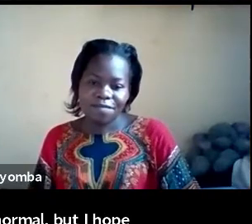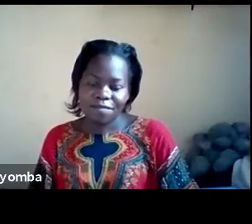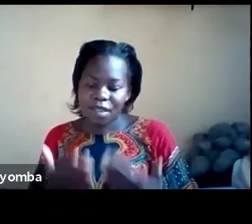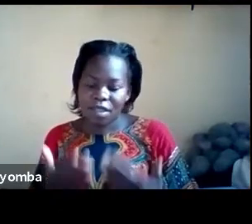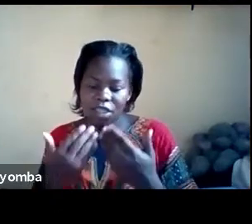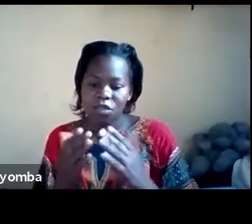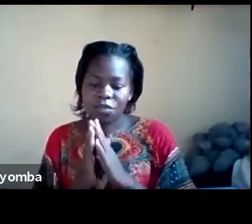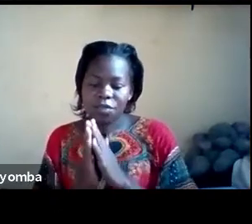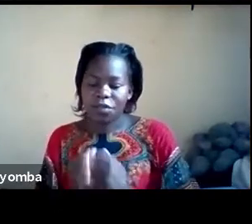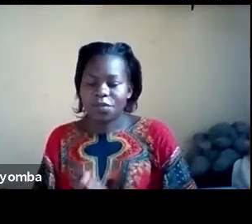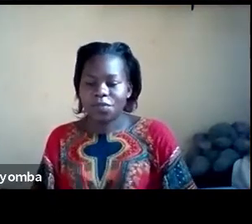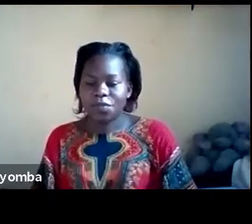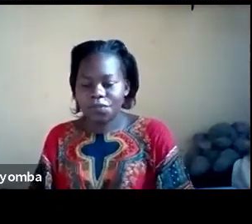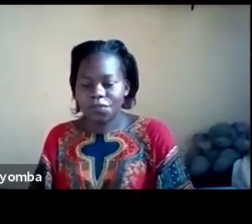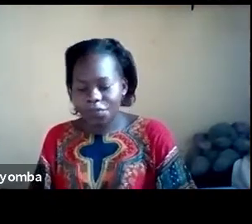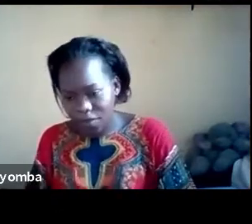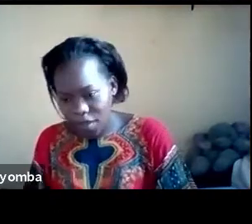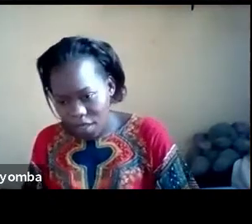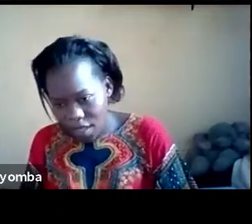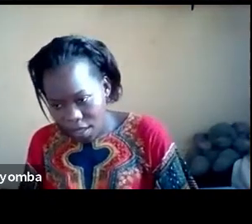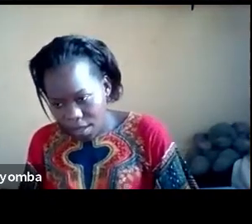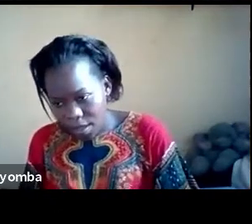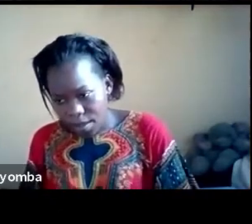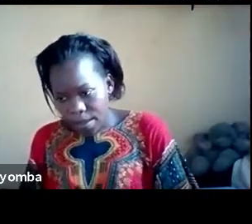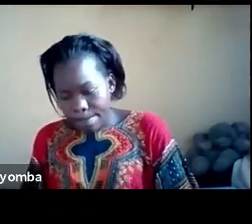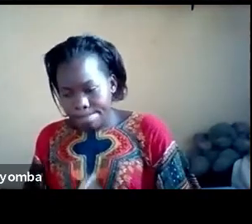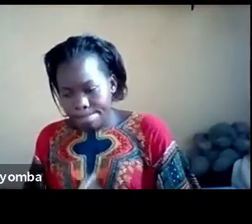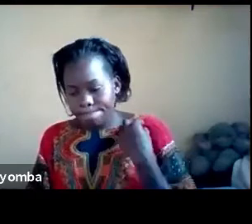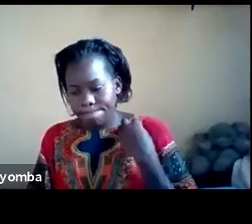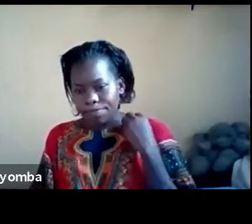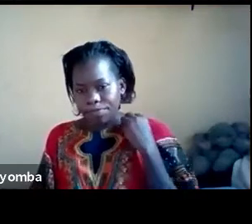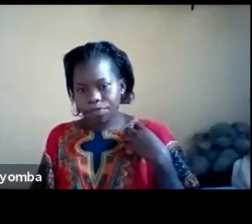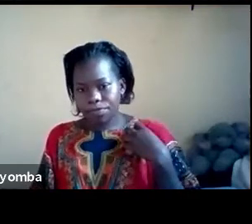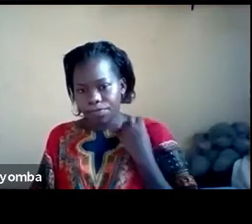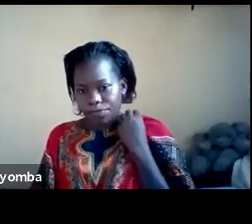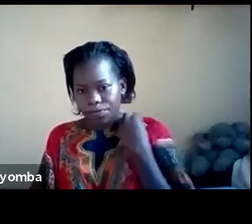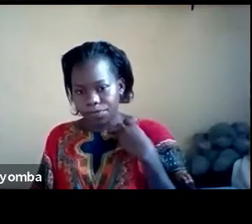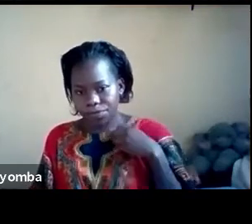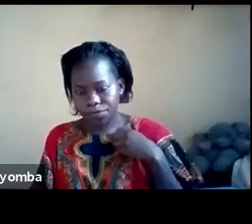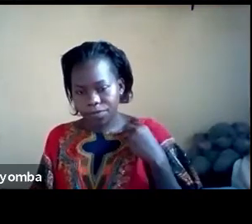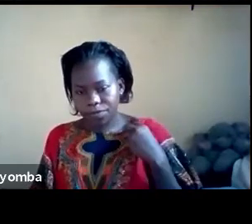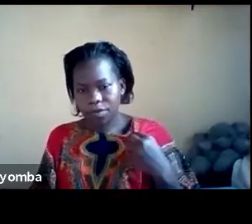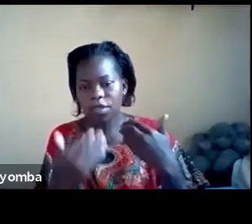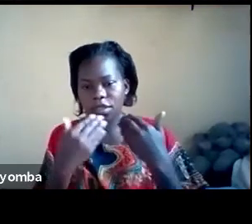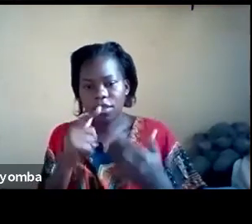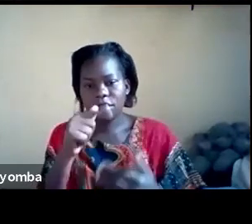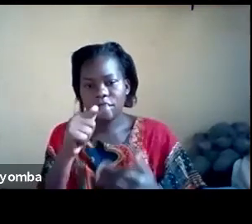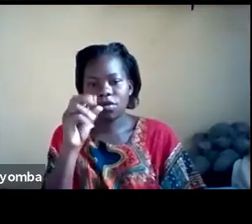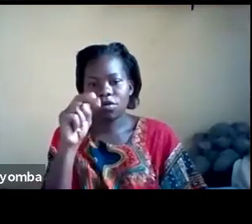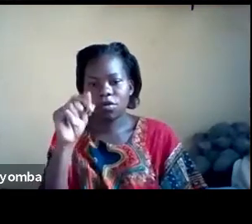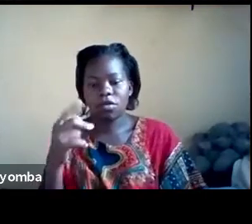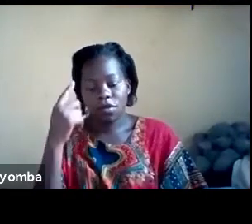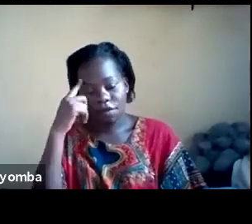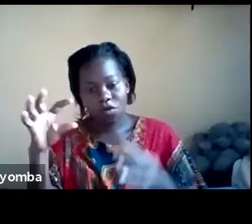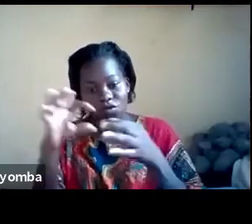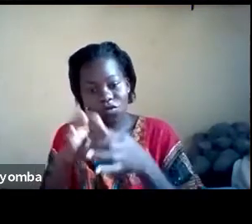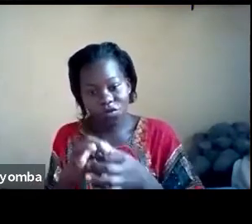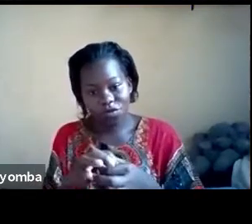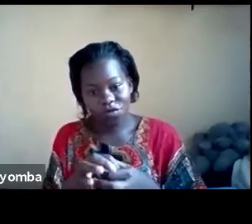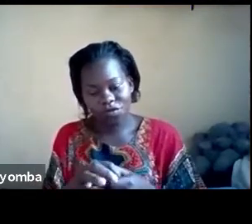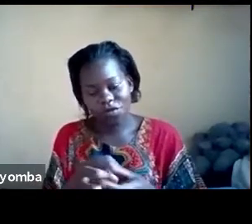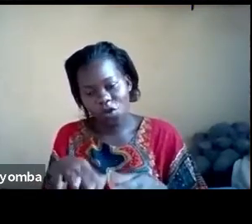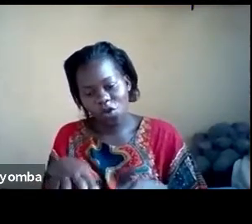time this morning, and for your insights. And what was interesting was your last point about collaboration and this ecosystem approach. Maybe for the